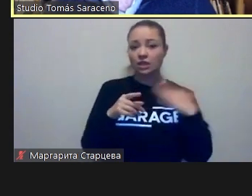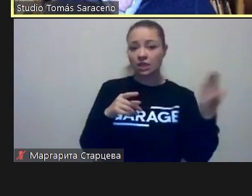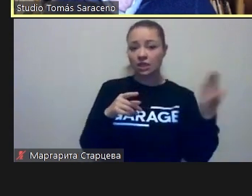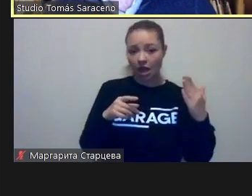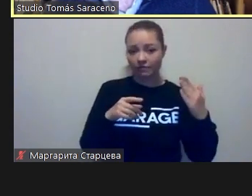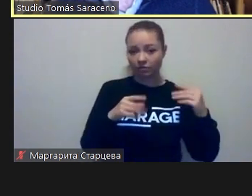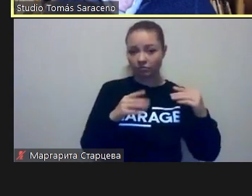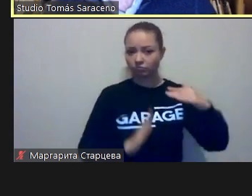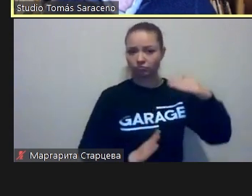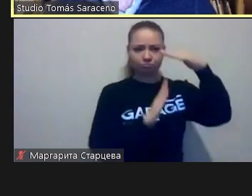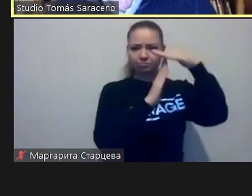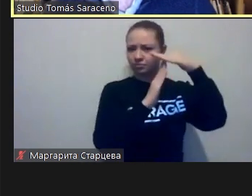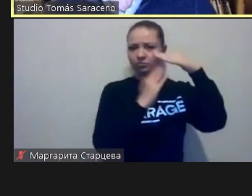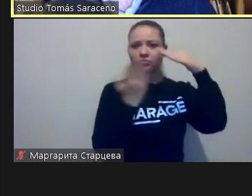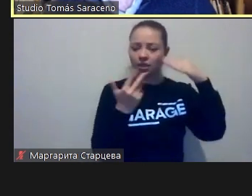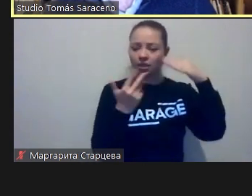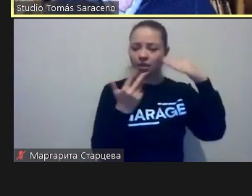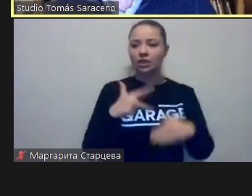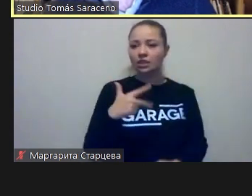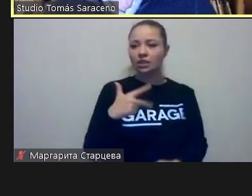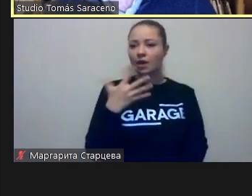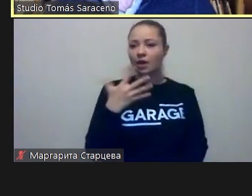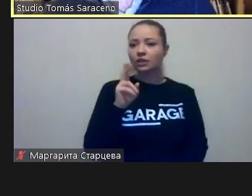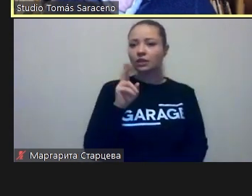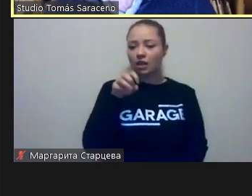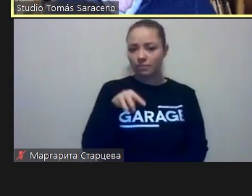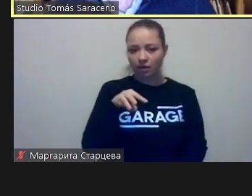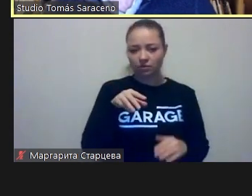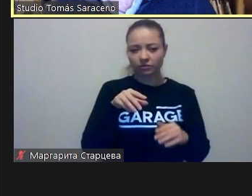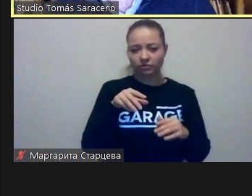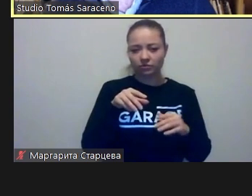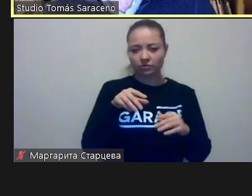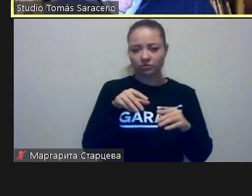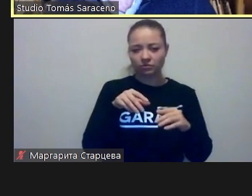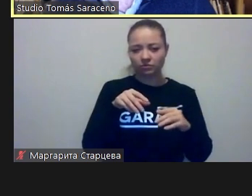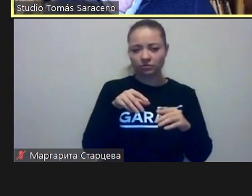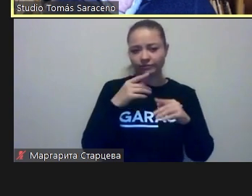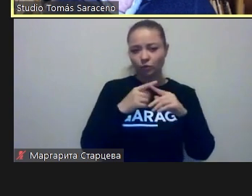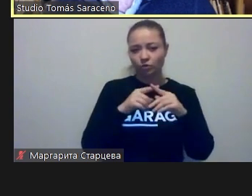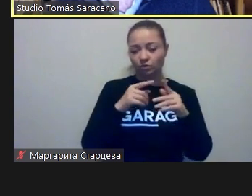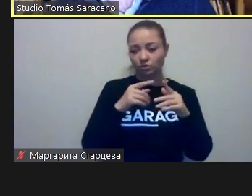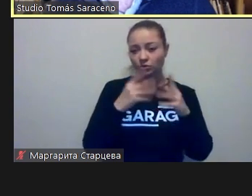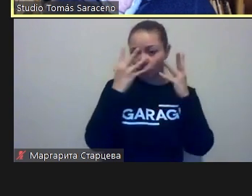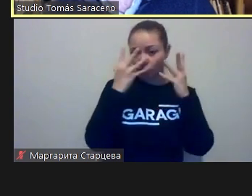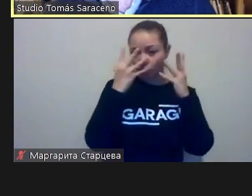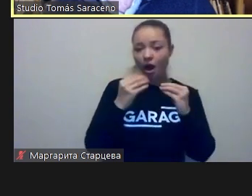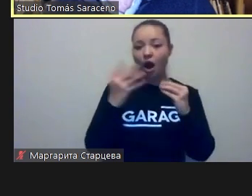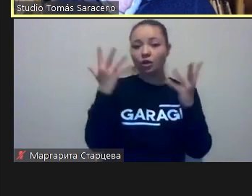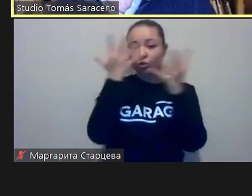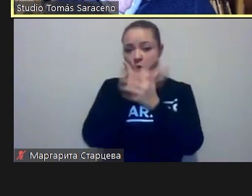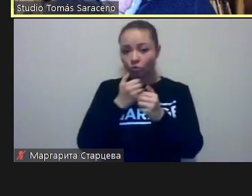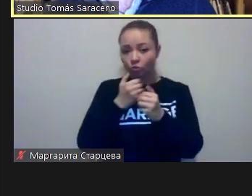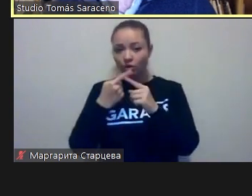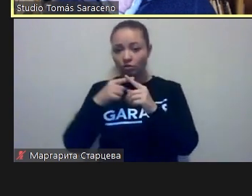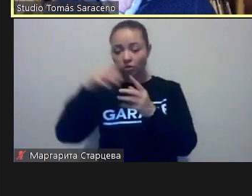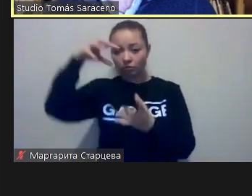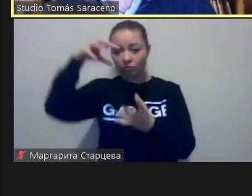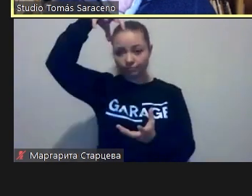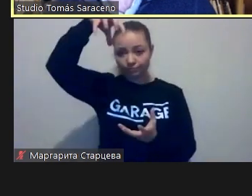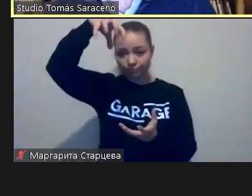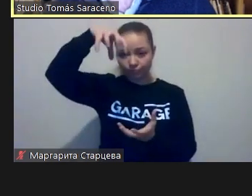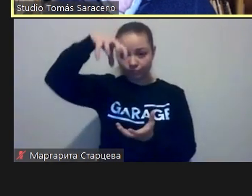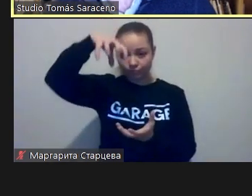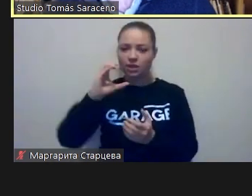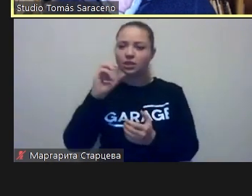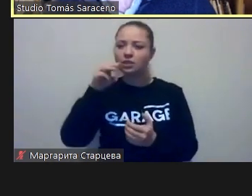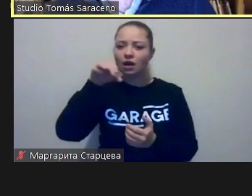moon is the night. And then during the night, it goes down and go down up to, you see, 28, 22, 25. And